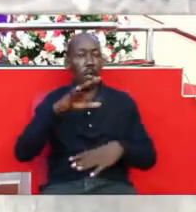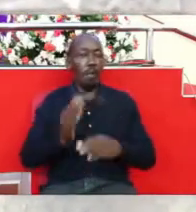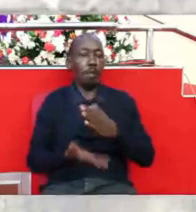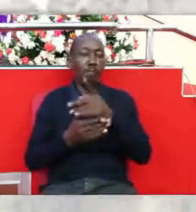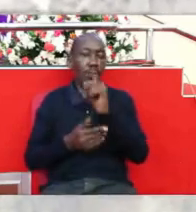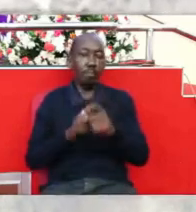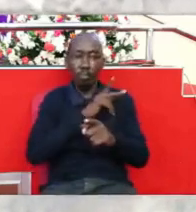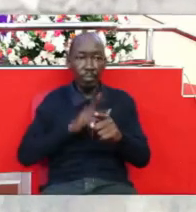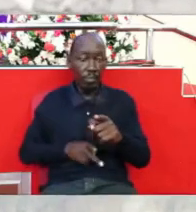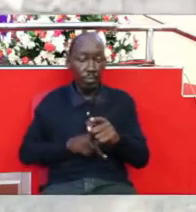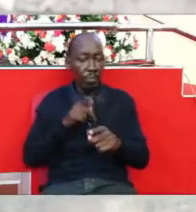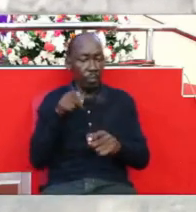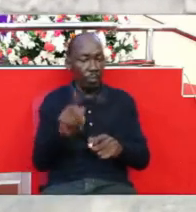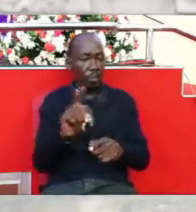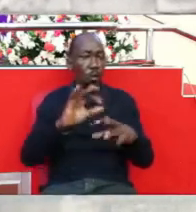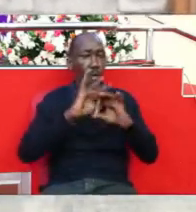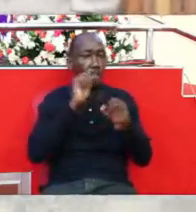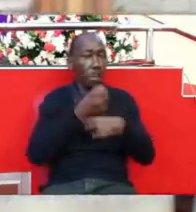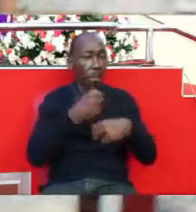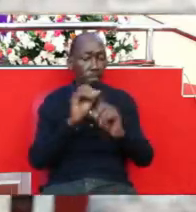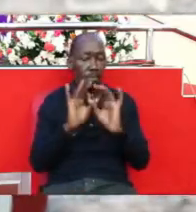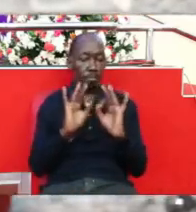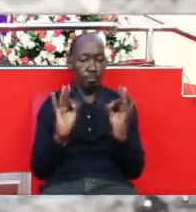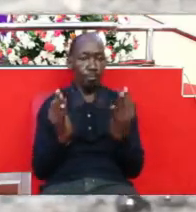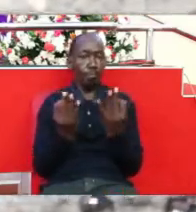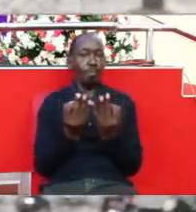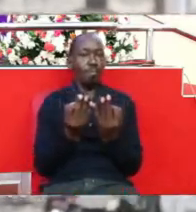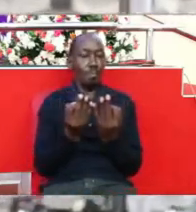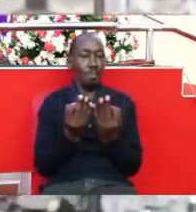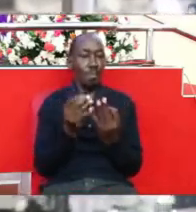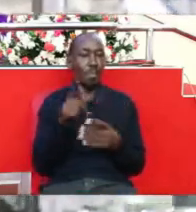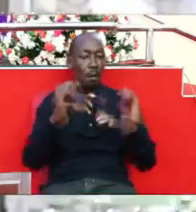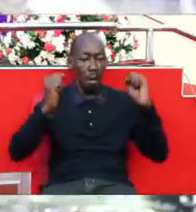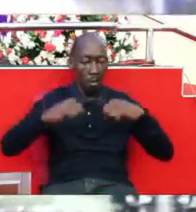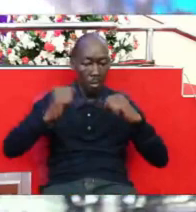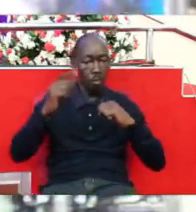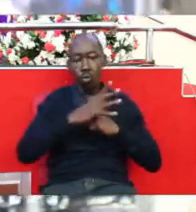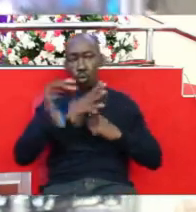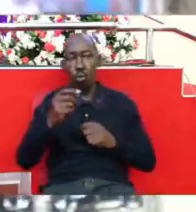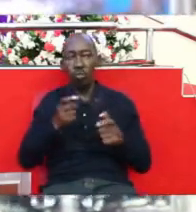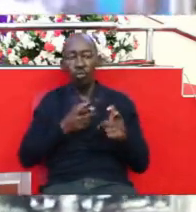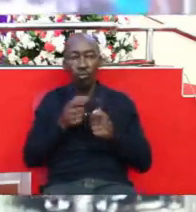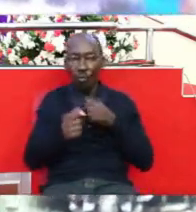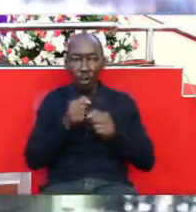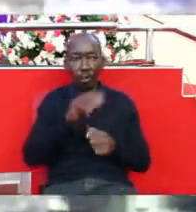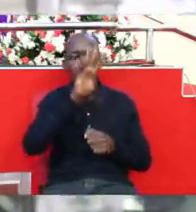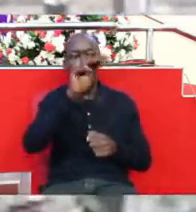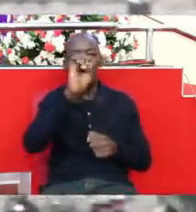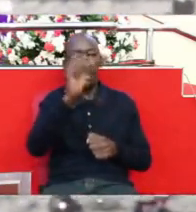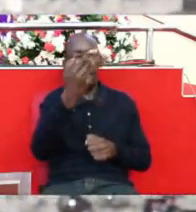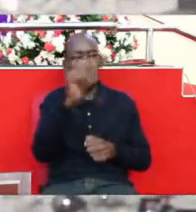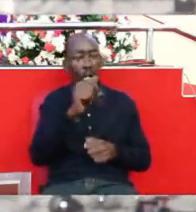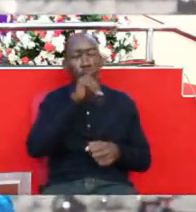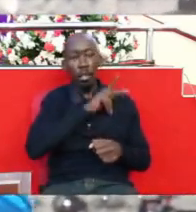ule, they formed an alliance. Wakatengeneza kundi la umoja. And they agreed that we are going to attack Mesha, the king of